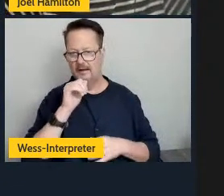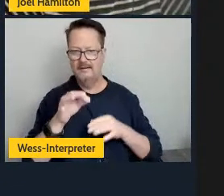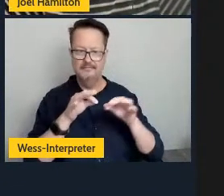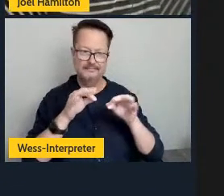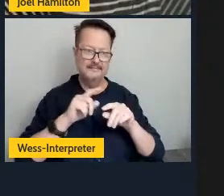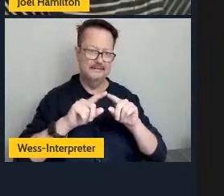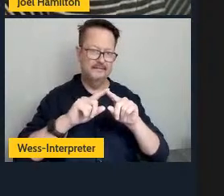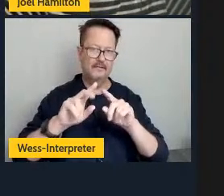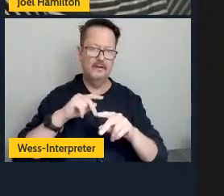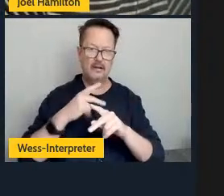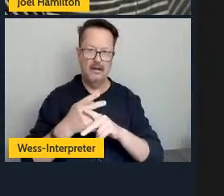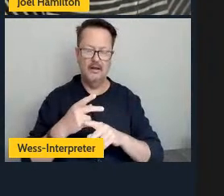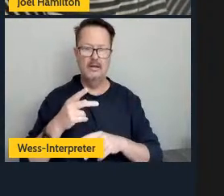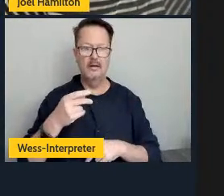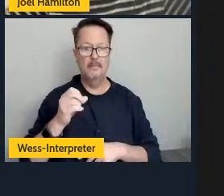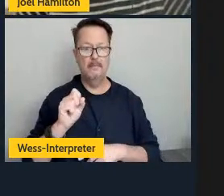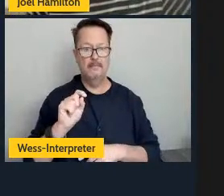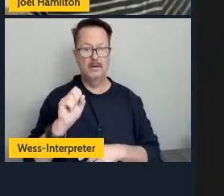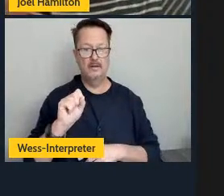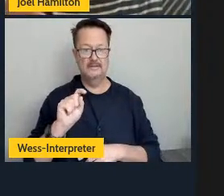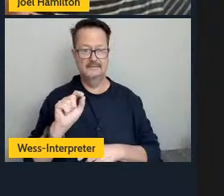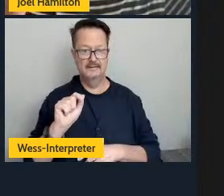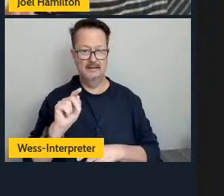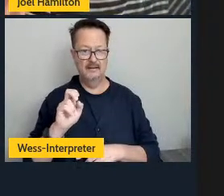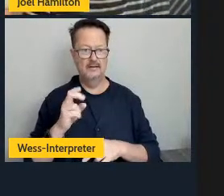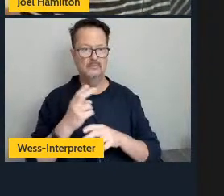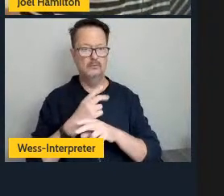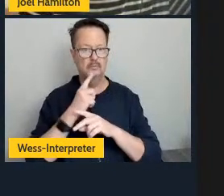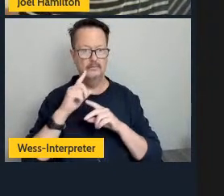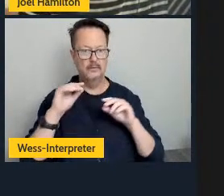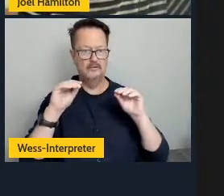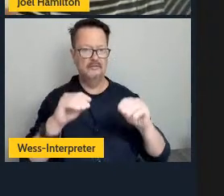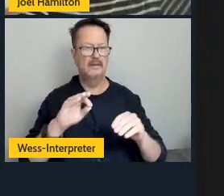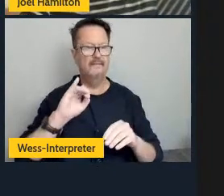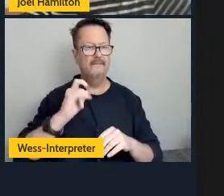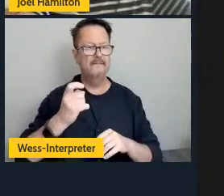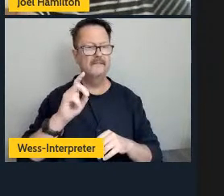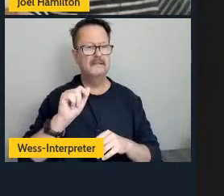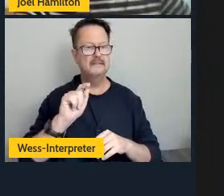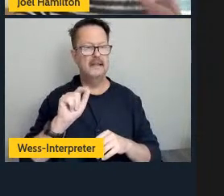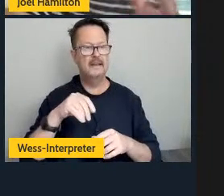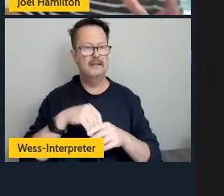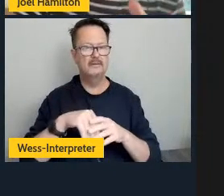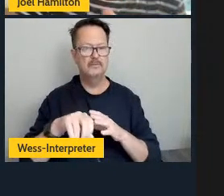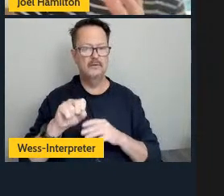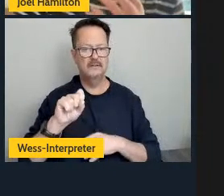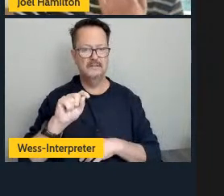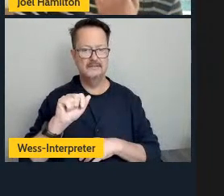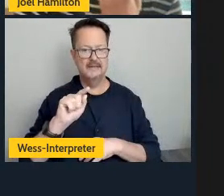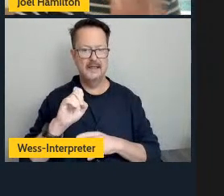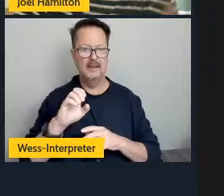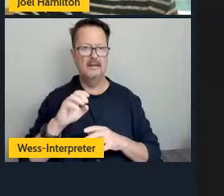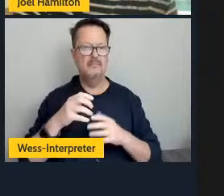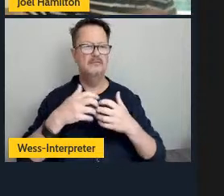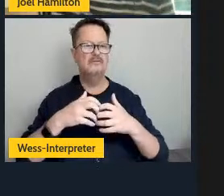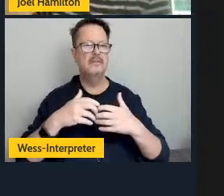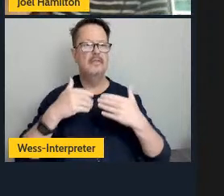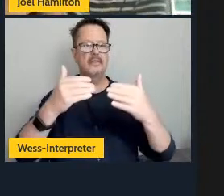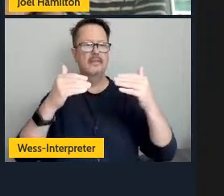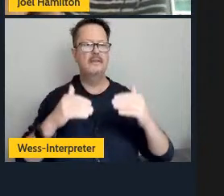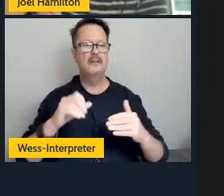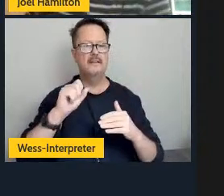but basically what a parse state is used for is it's used for injecting fixed data into our state machines. So on the following slide, I have an example of